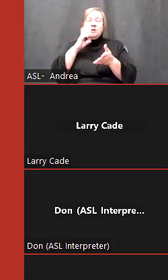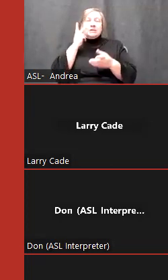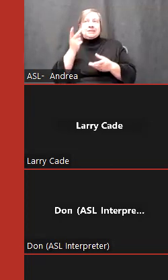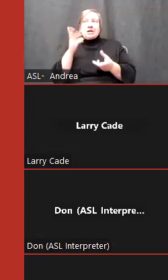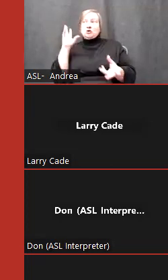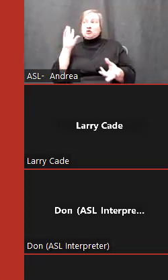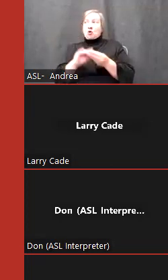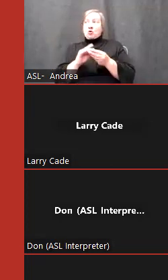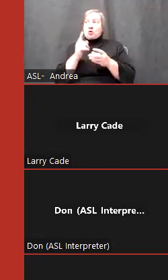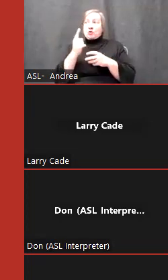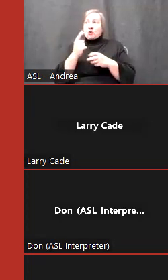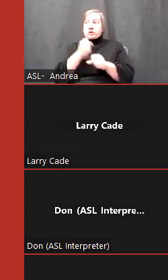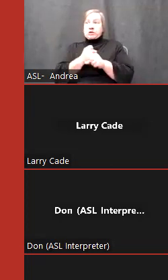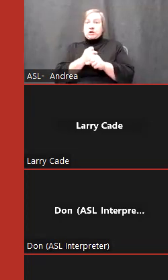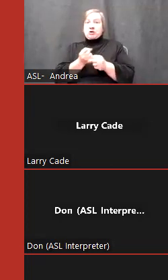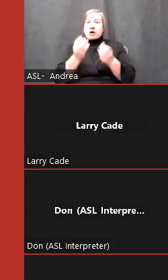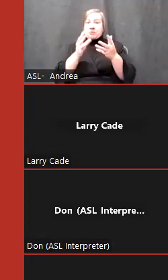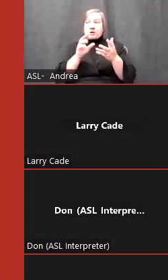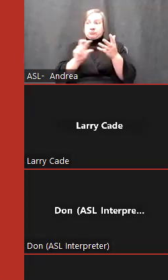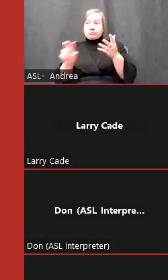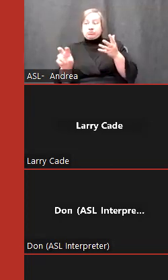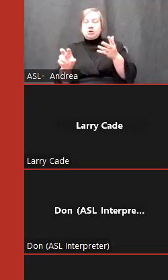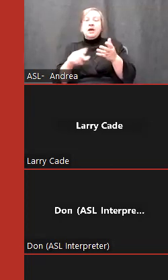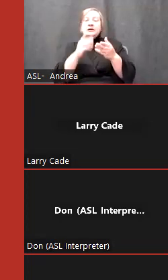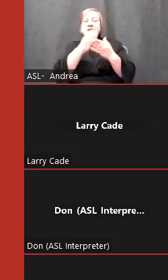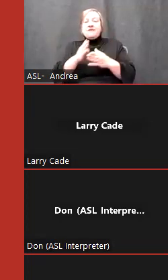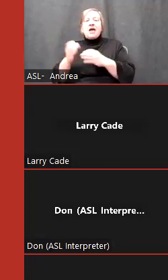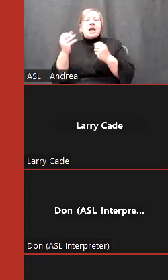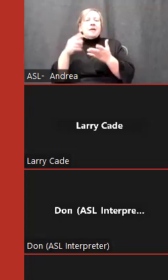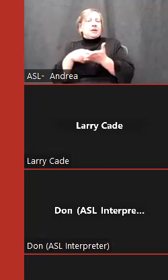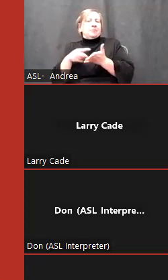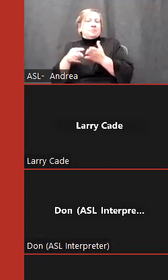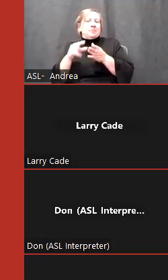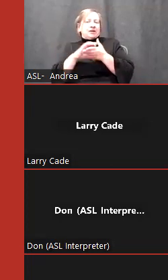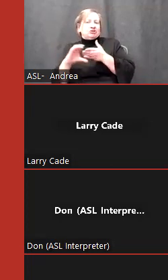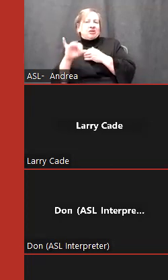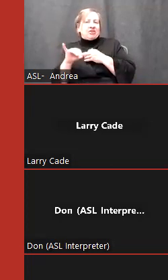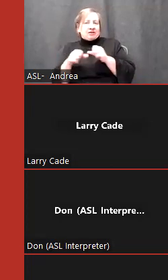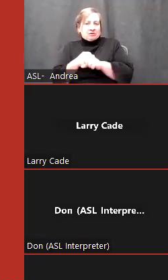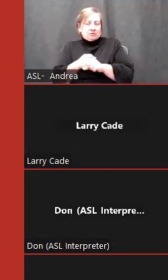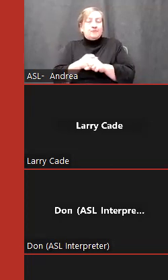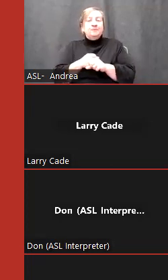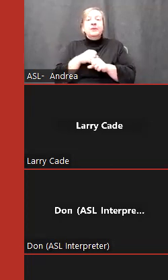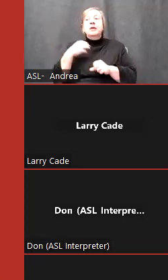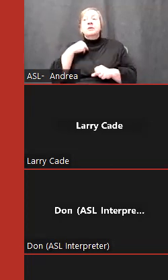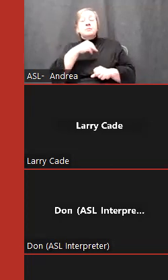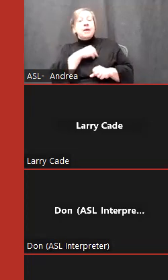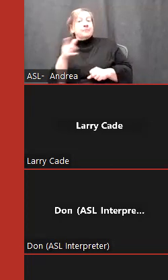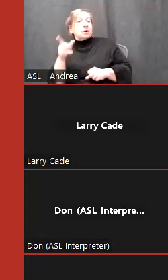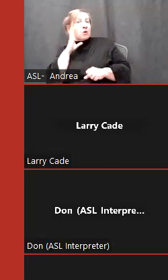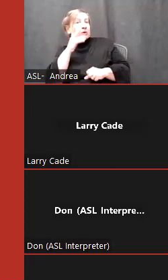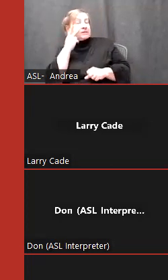election and divide it by the number of paychecks they have for the year. And then from the member's perspective, the funds are